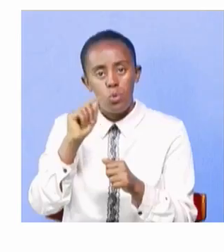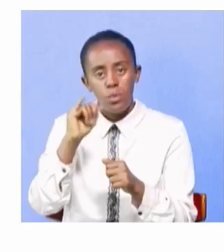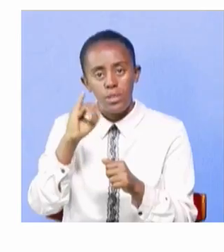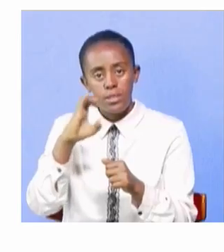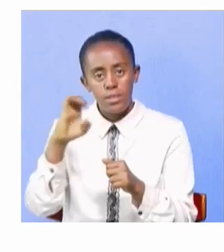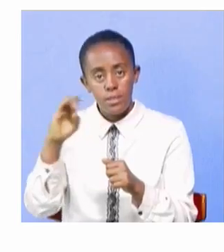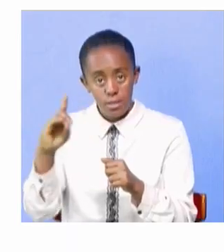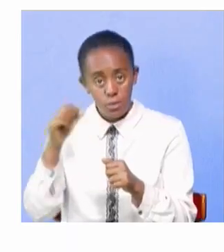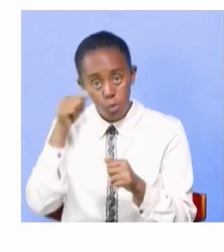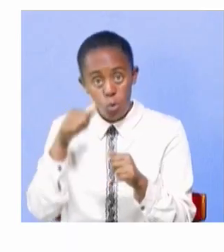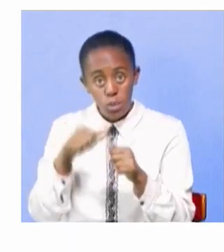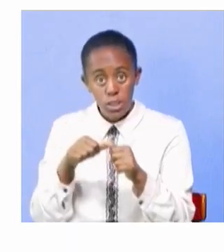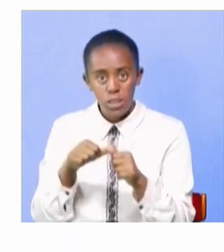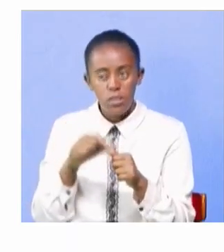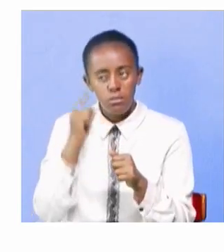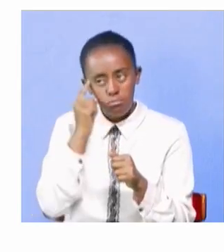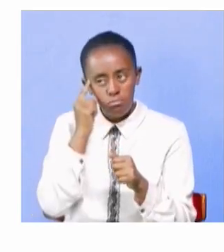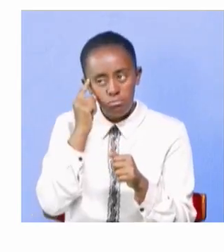that